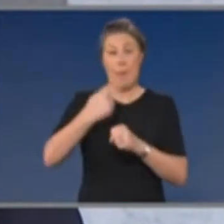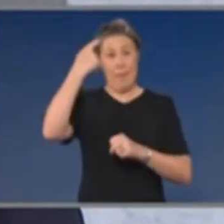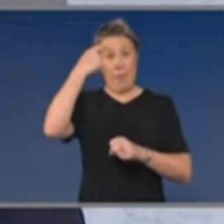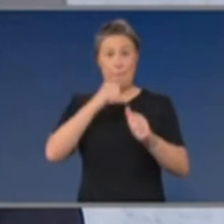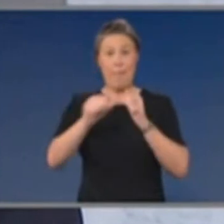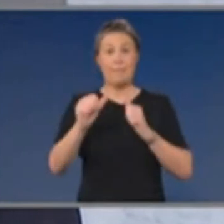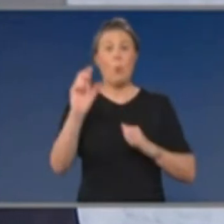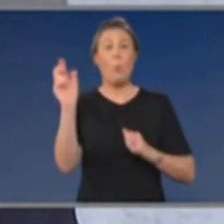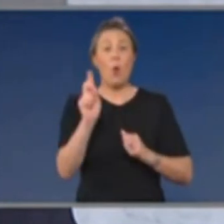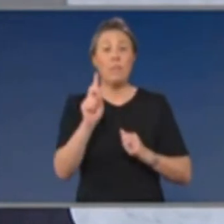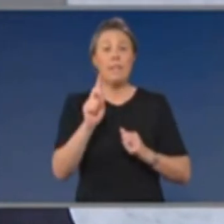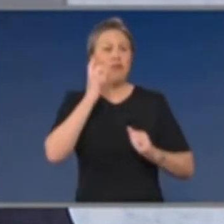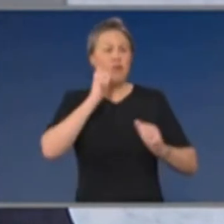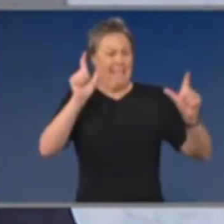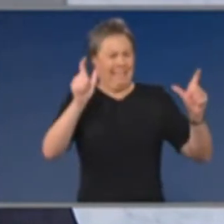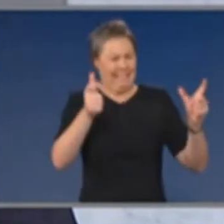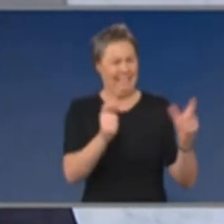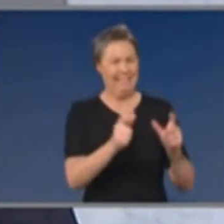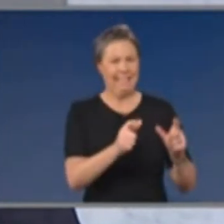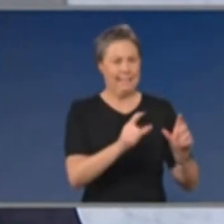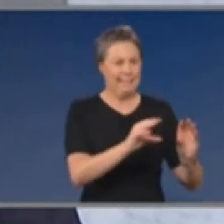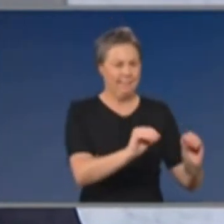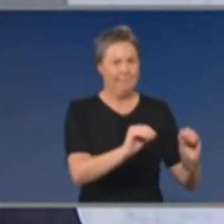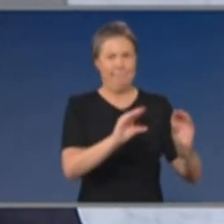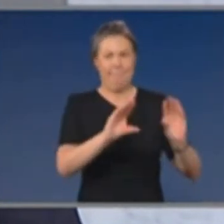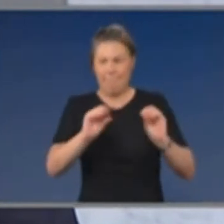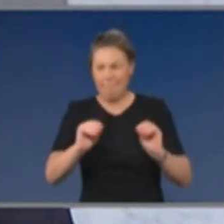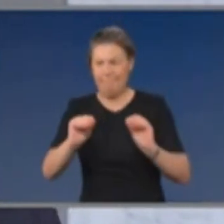that remains our view, and it's certainly the view of my government.